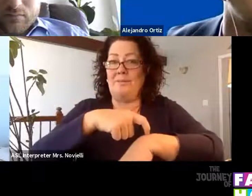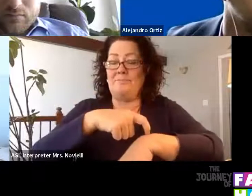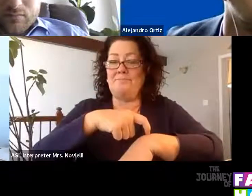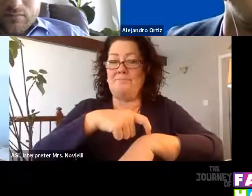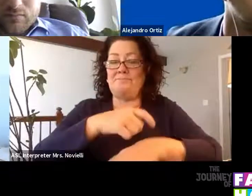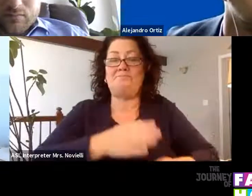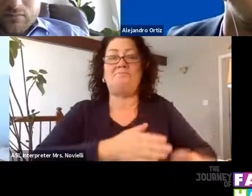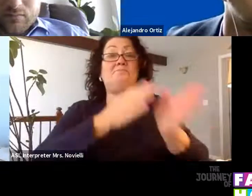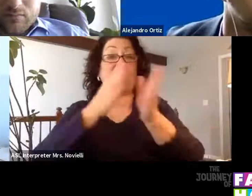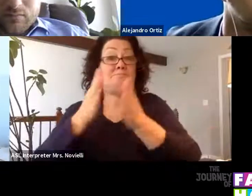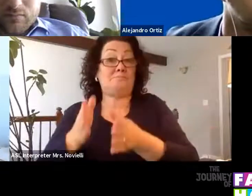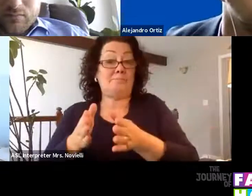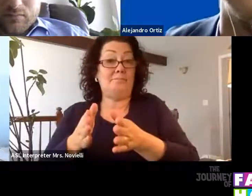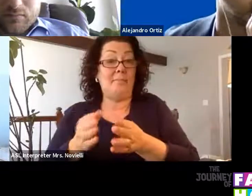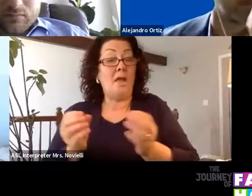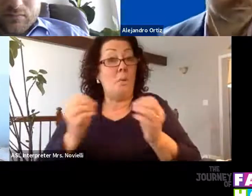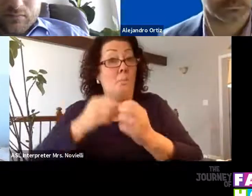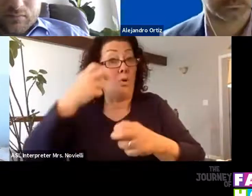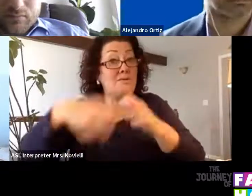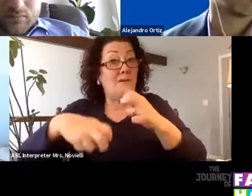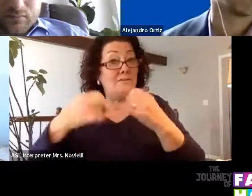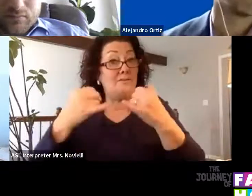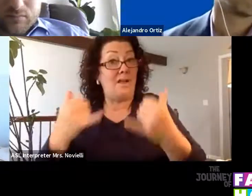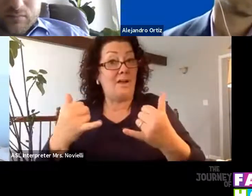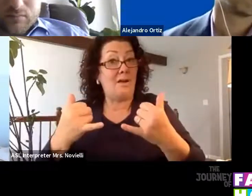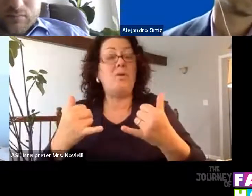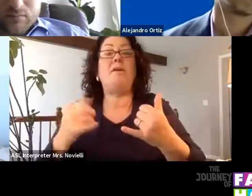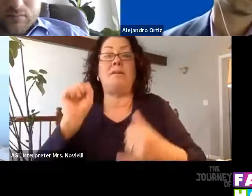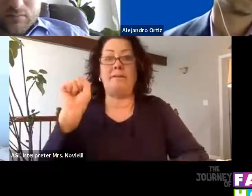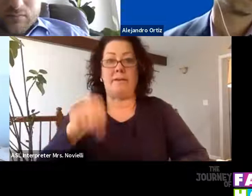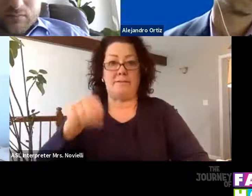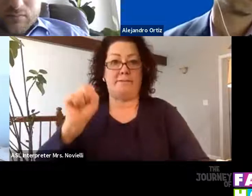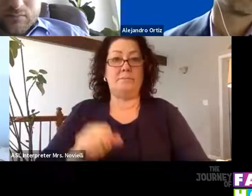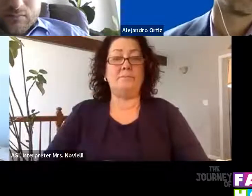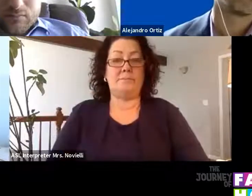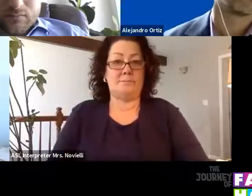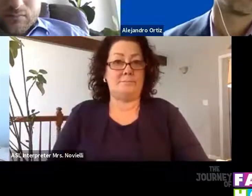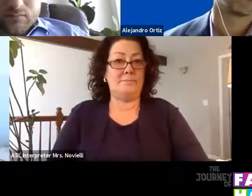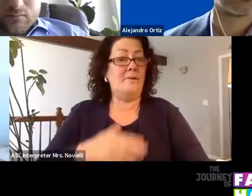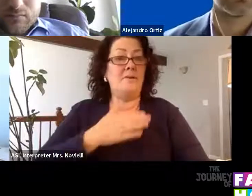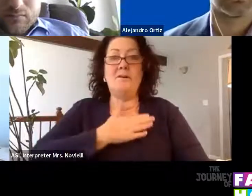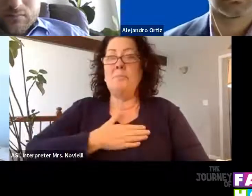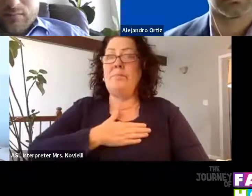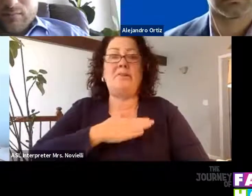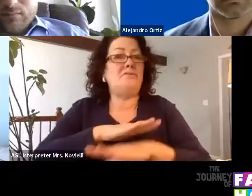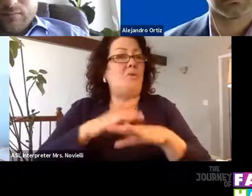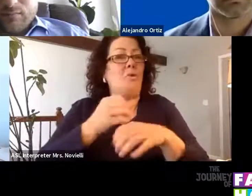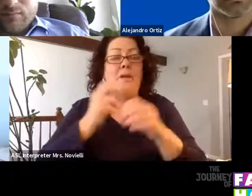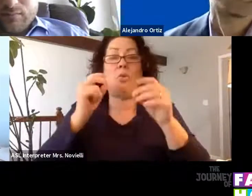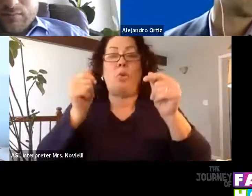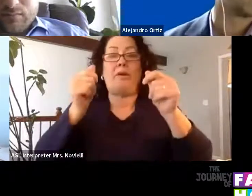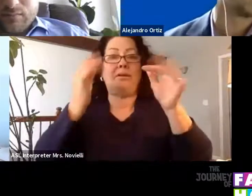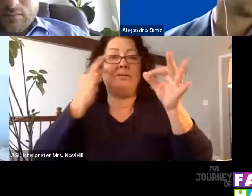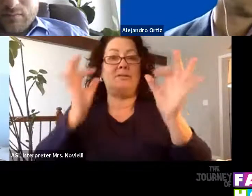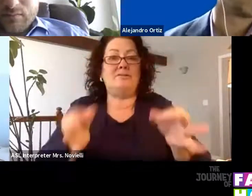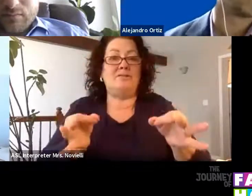is it more difficult now? It absolutely is. And please don't make a quick decision that